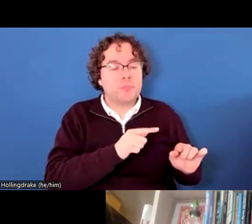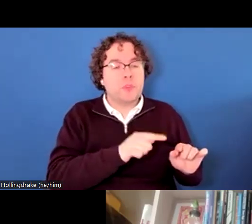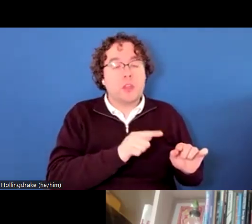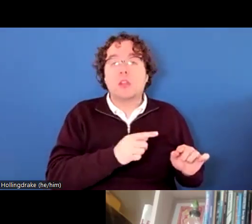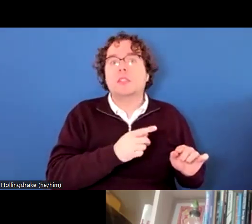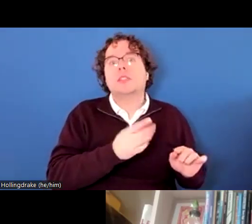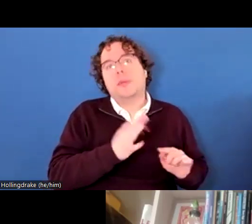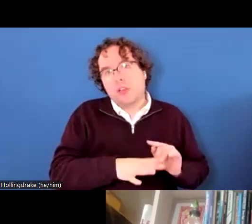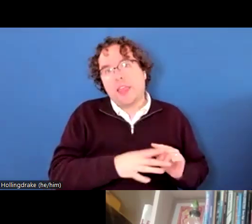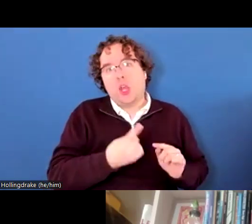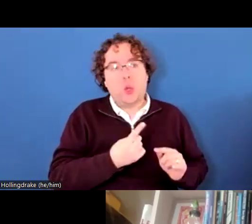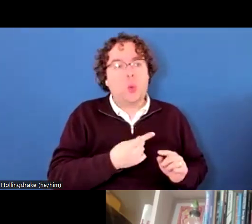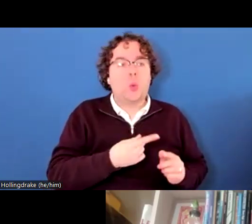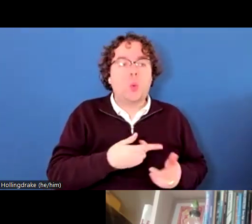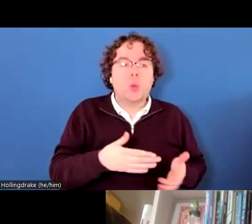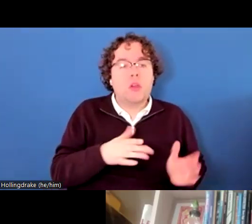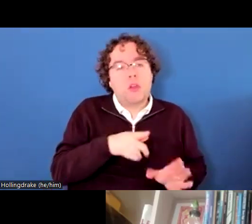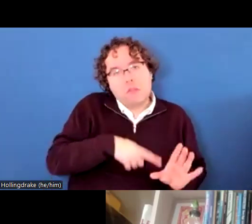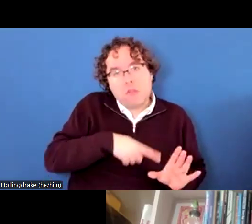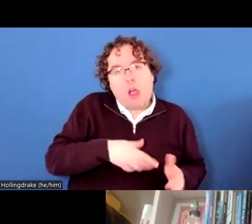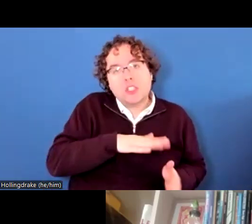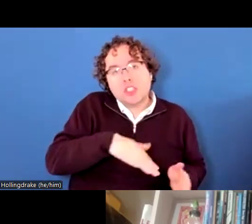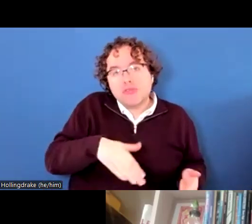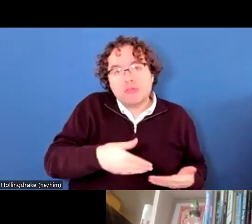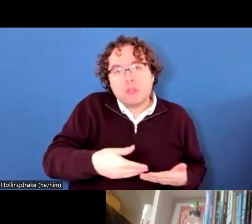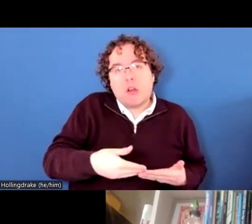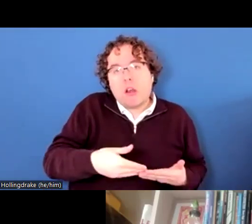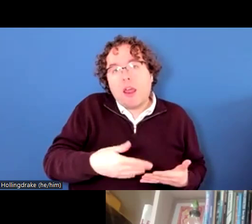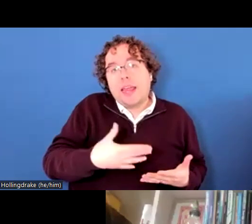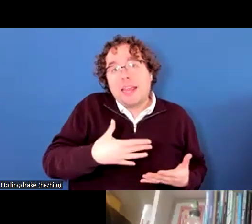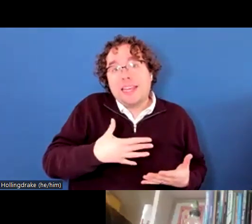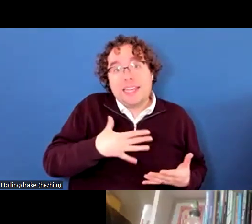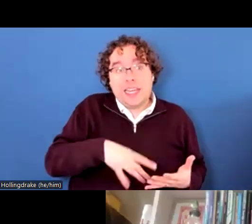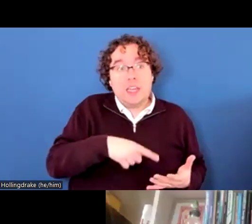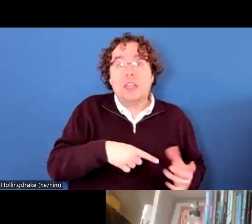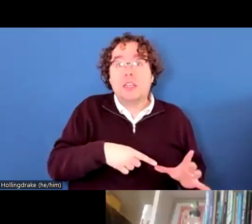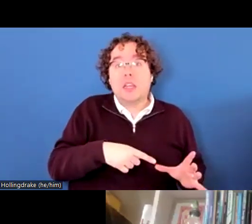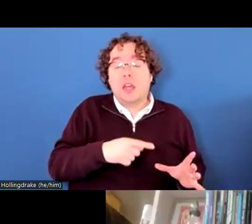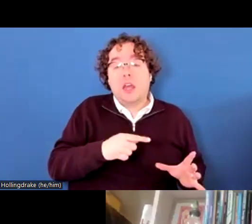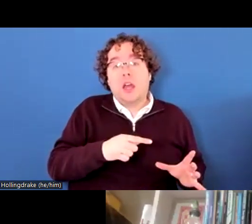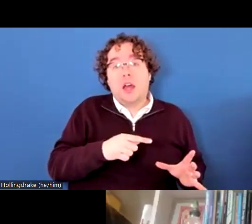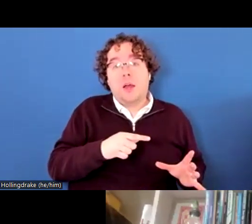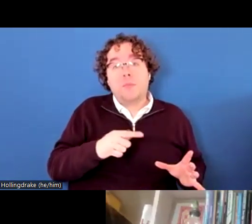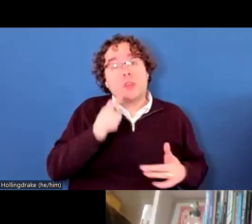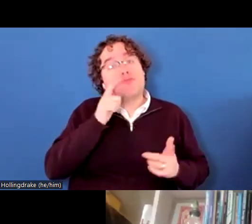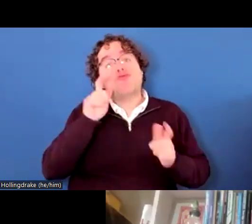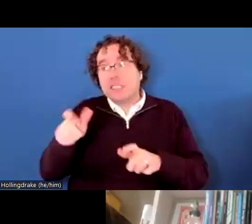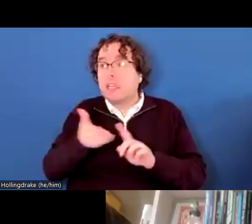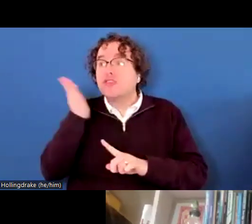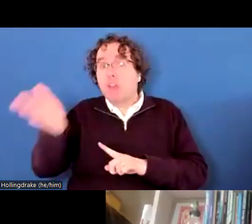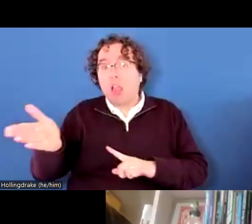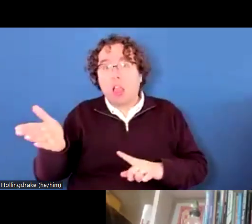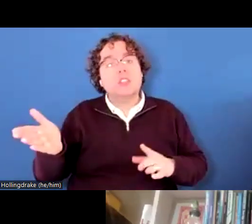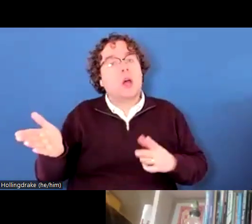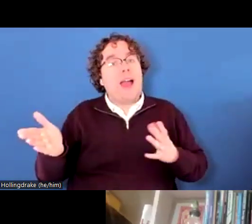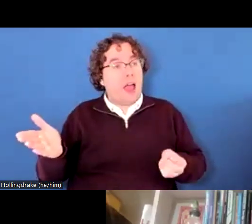children who may need to attend residentials. We've had them stay with another family member. So we've had a larger room or a family